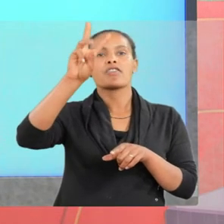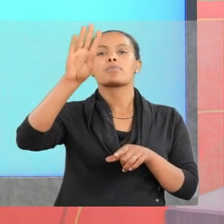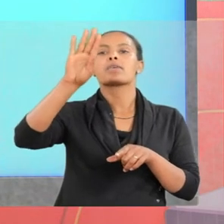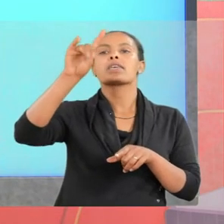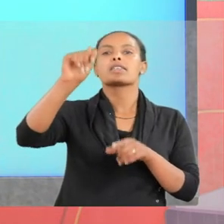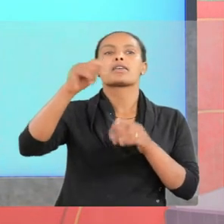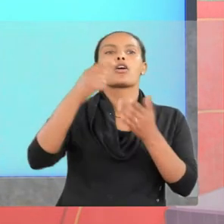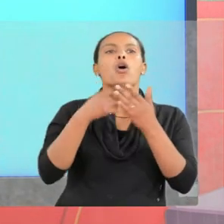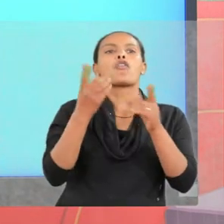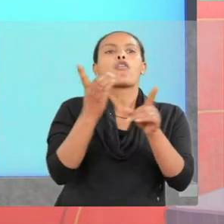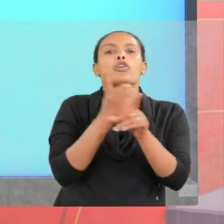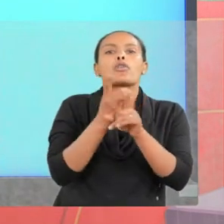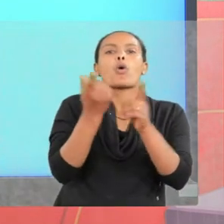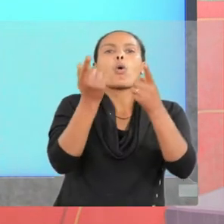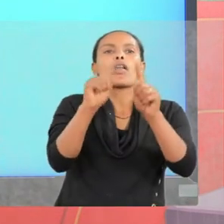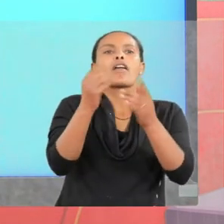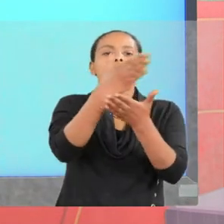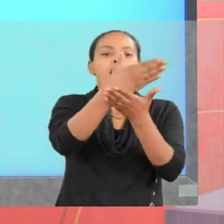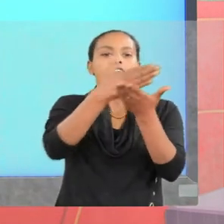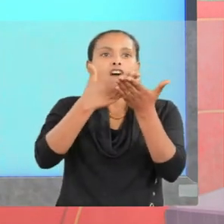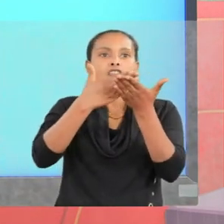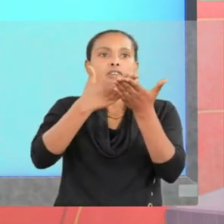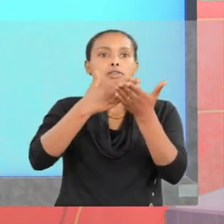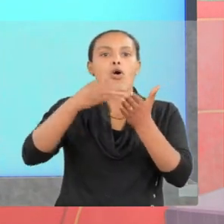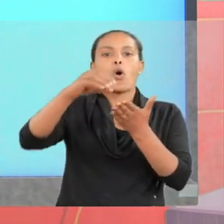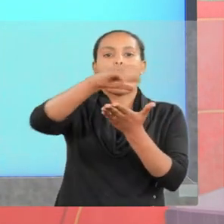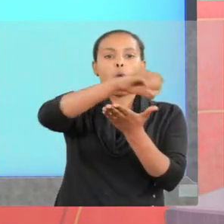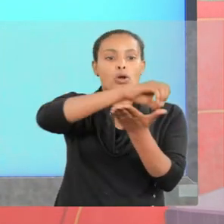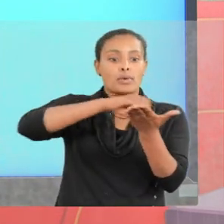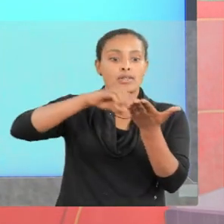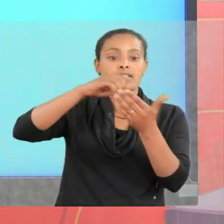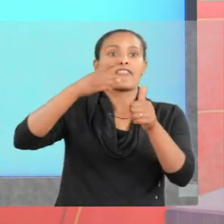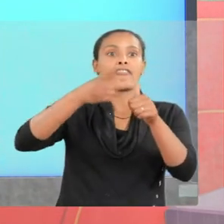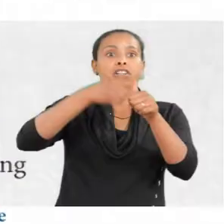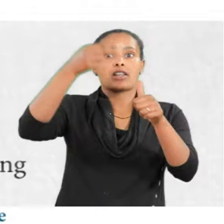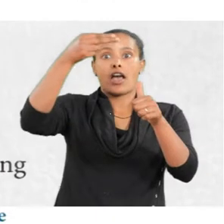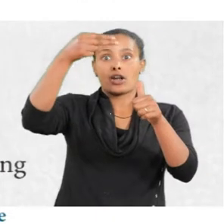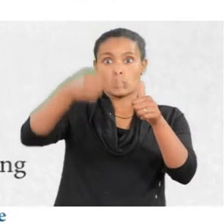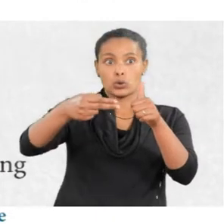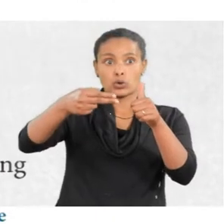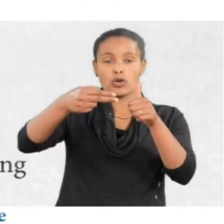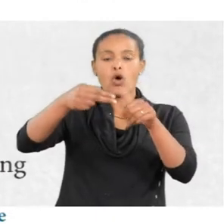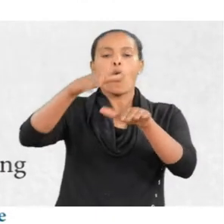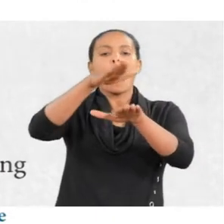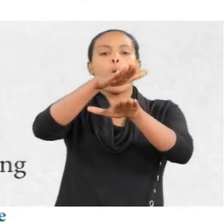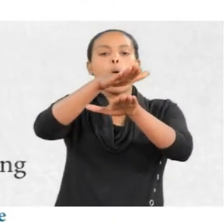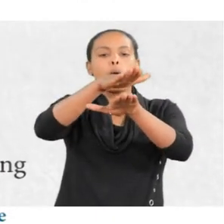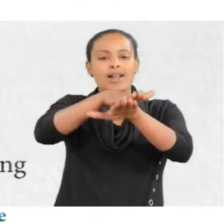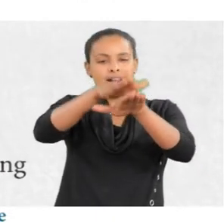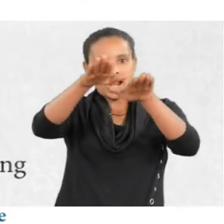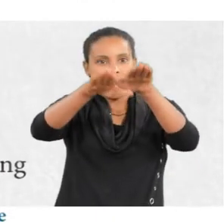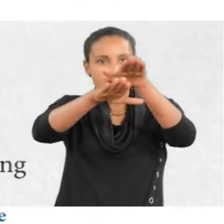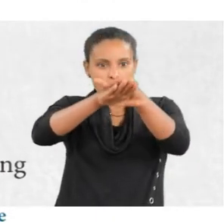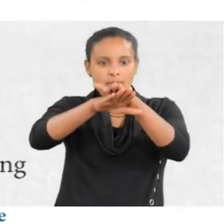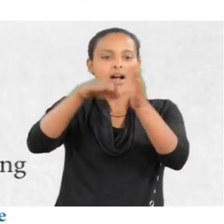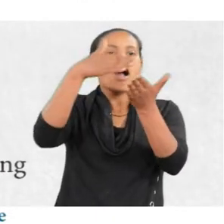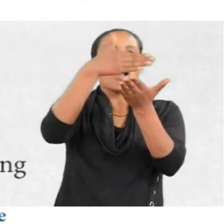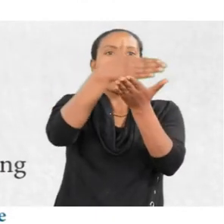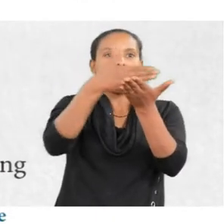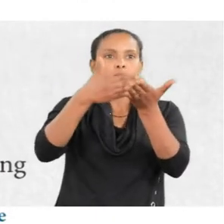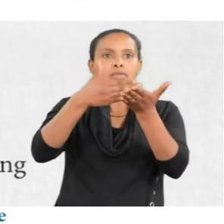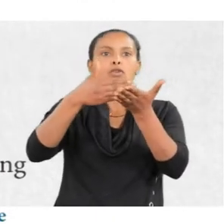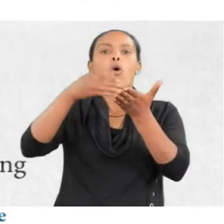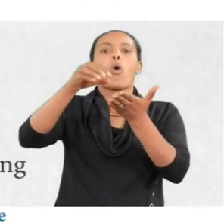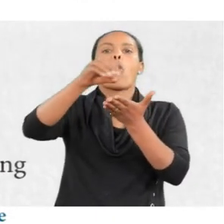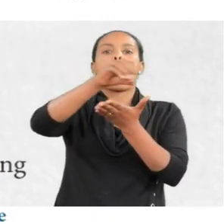formed when half-filled orbital of the first hydrogen overlap with half-filled